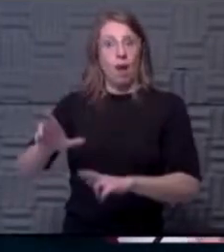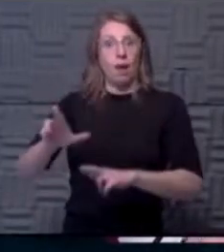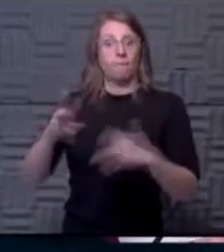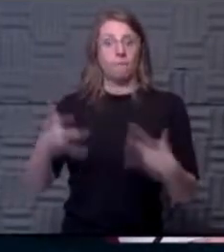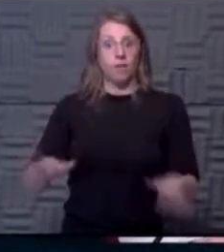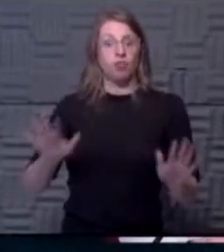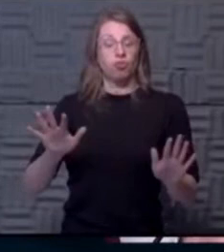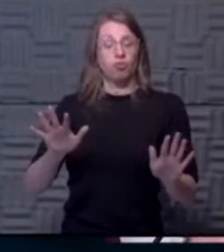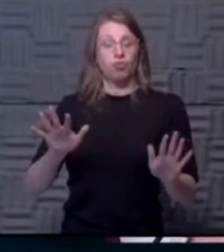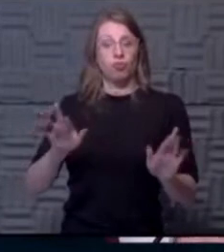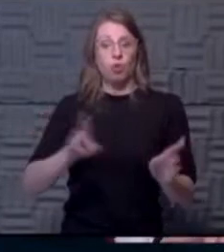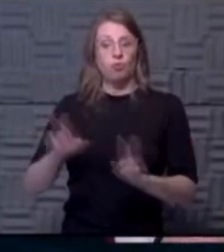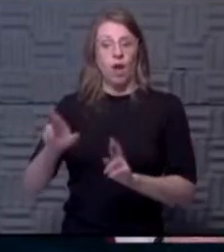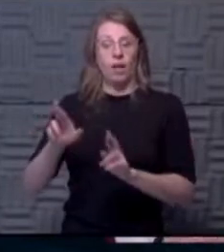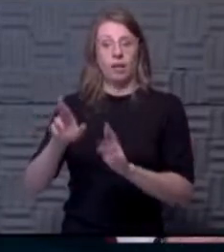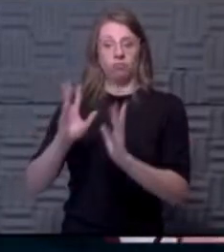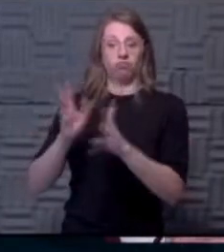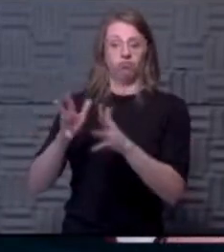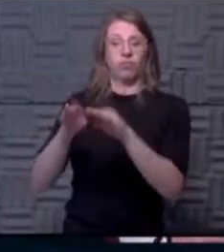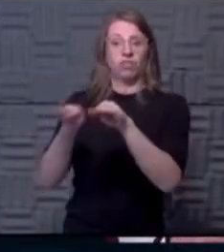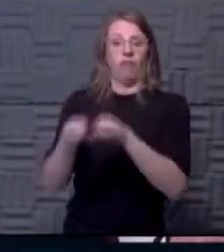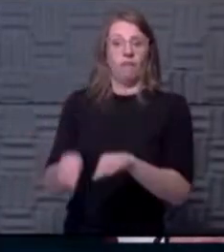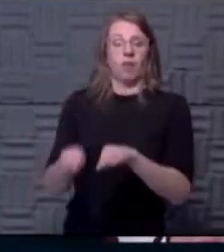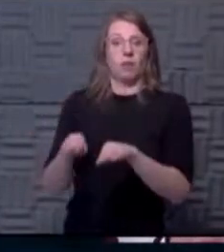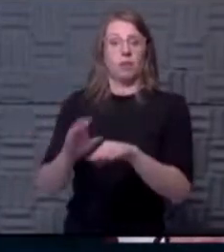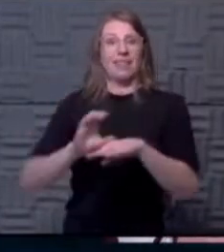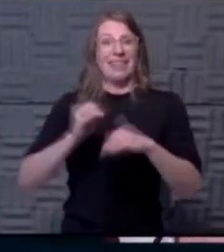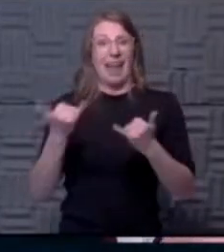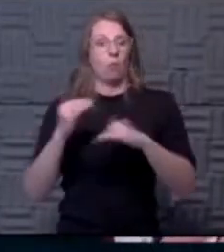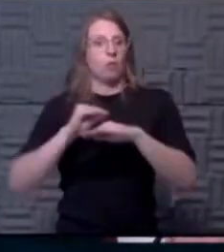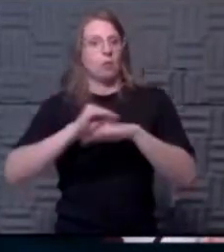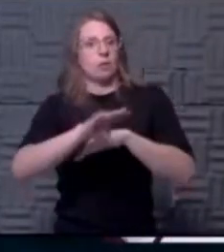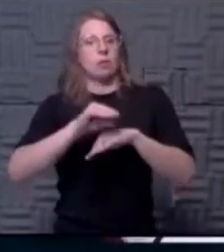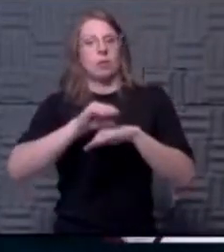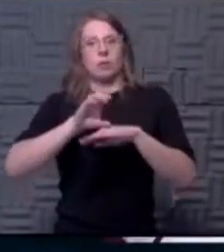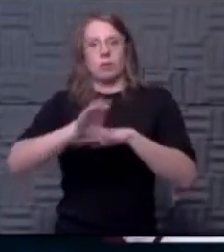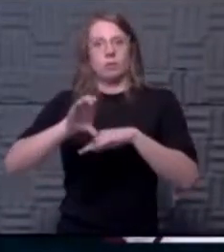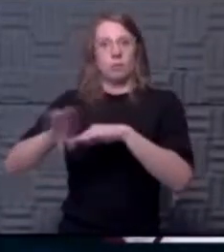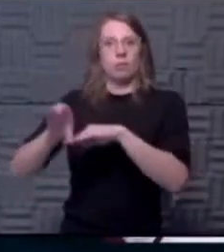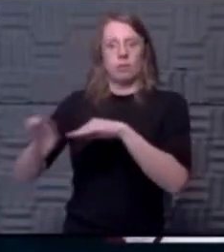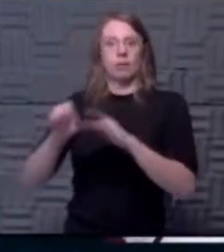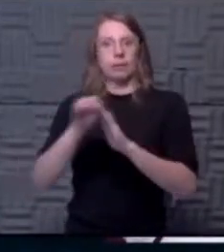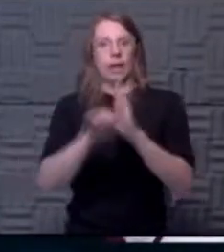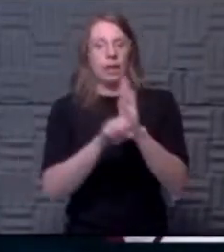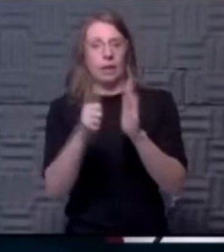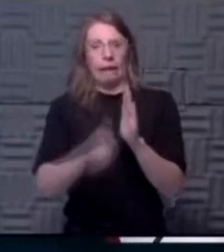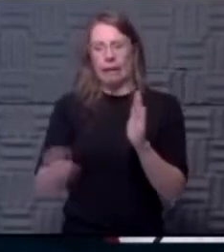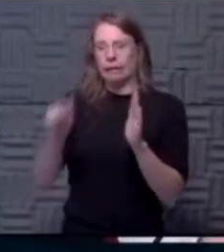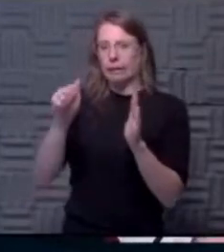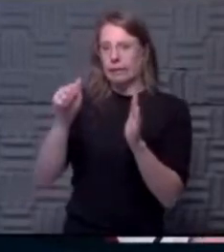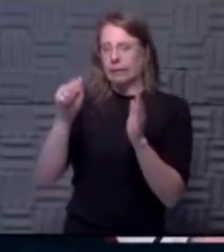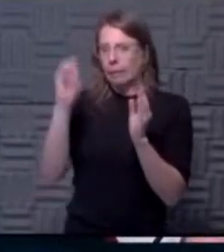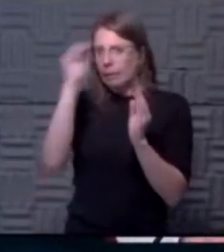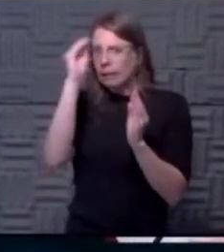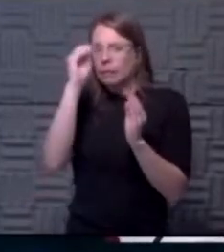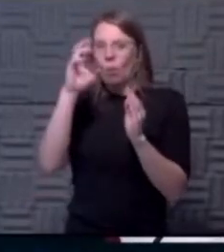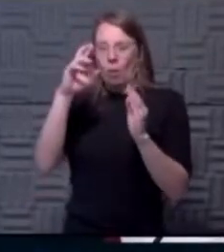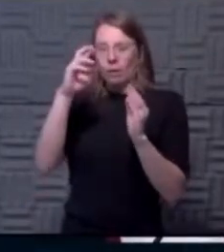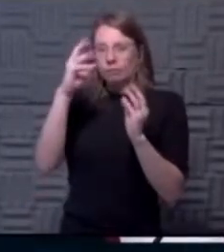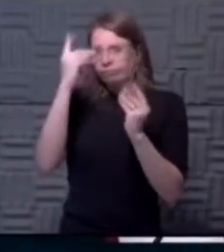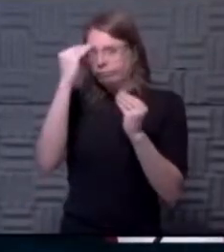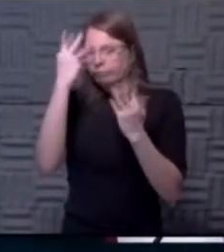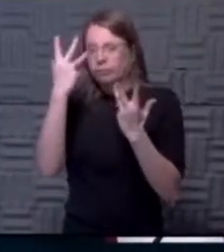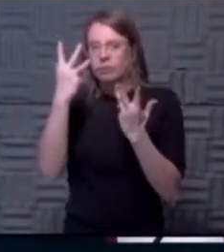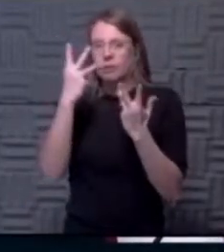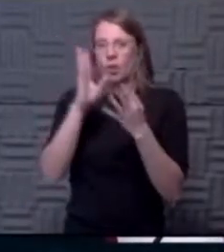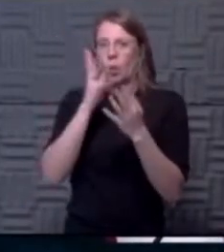primarily those that were ready and on the shelf that are being really pushed out to the states now. Any other insight that you have into whether we're going to continue that sort